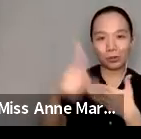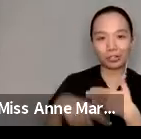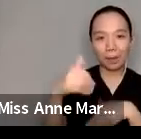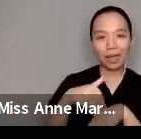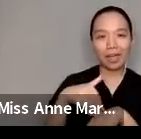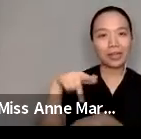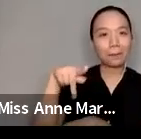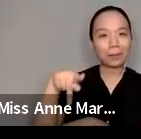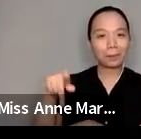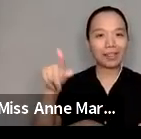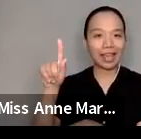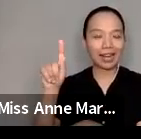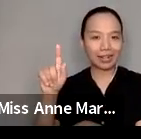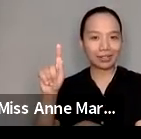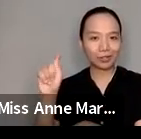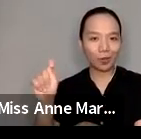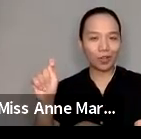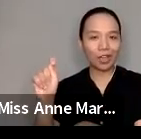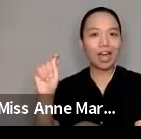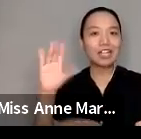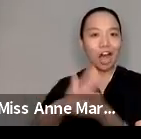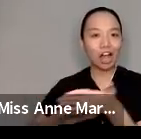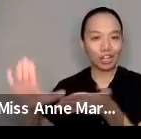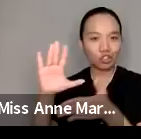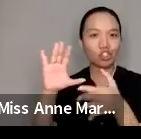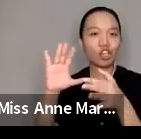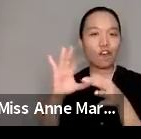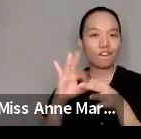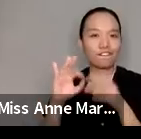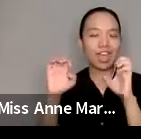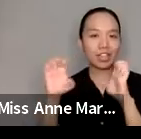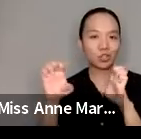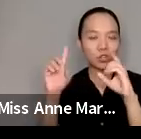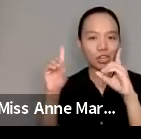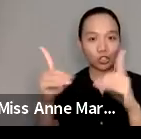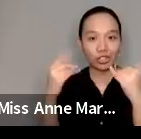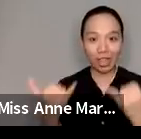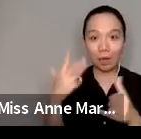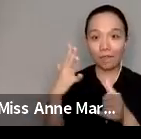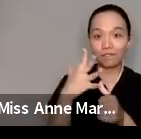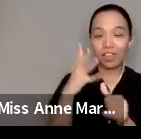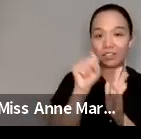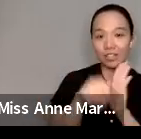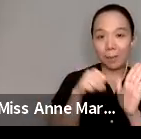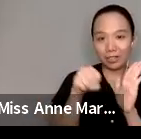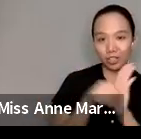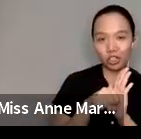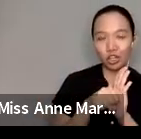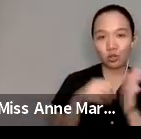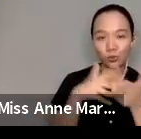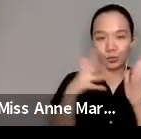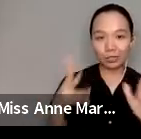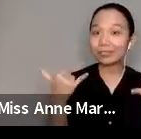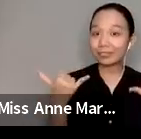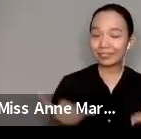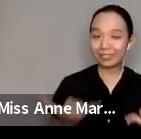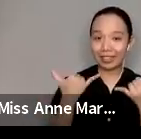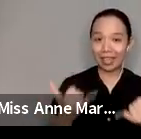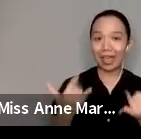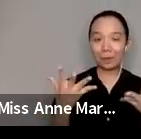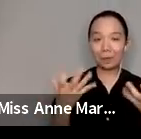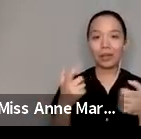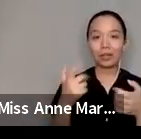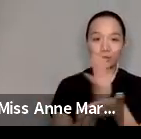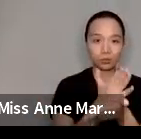Pamane Talino College of Education. Now, I'm on 5th semester student. And today, I want to